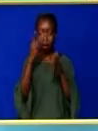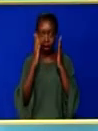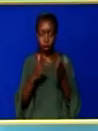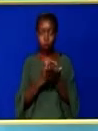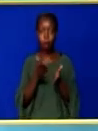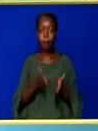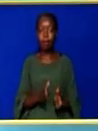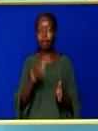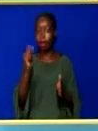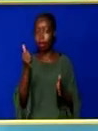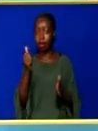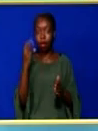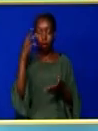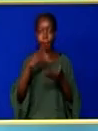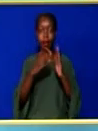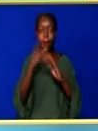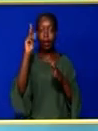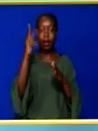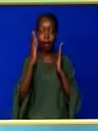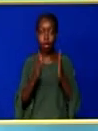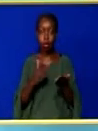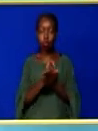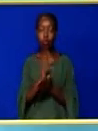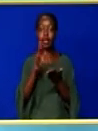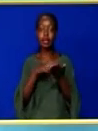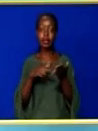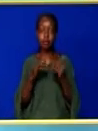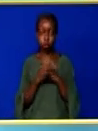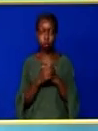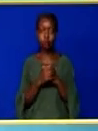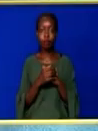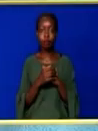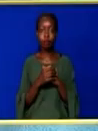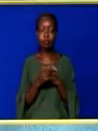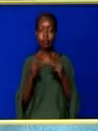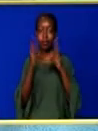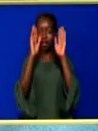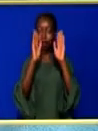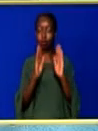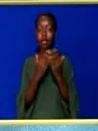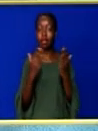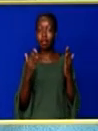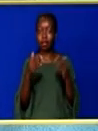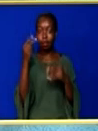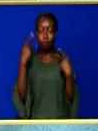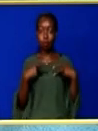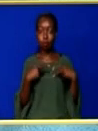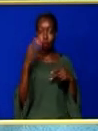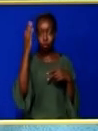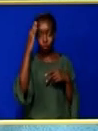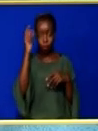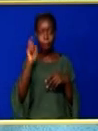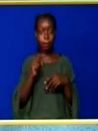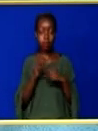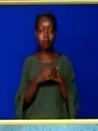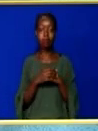the second individual automatically becomes a Kenyan citizen by registration. Yes. So it's a very important thing to people to know about. It is about. Yes. Very